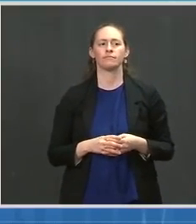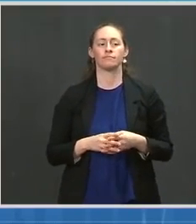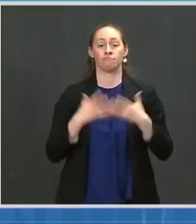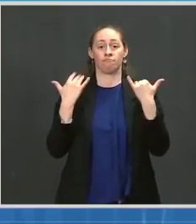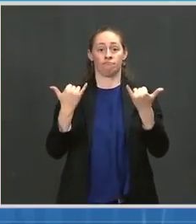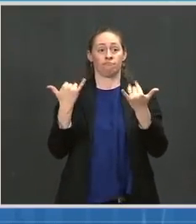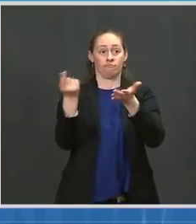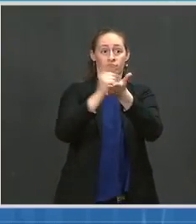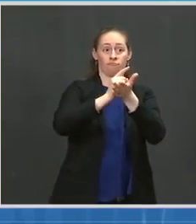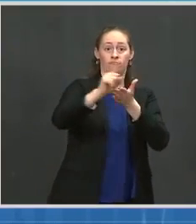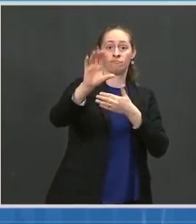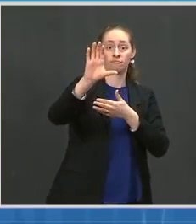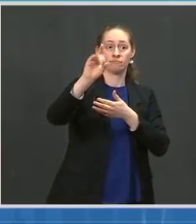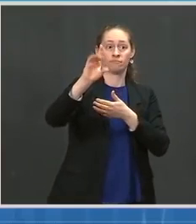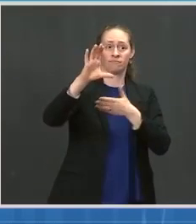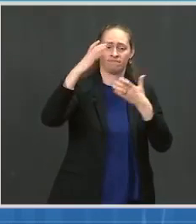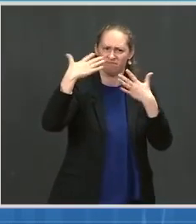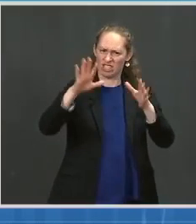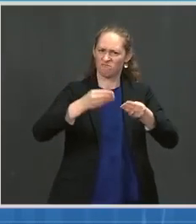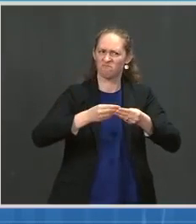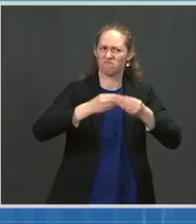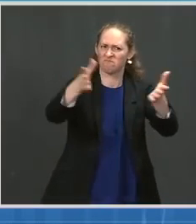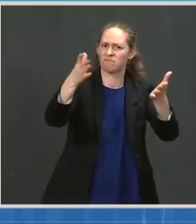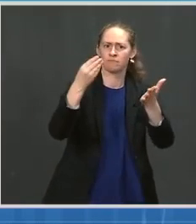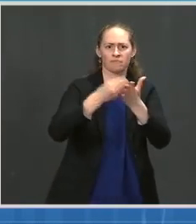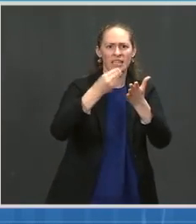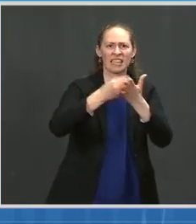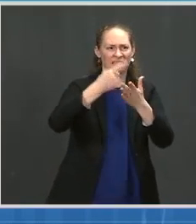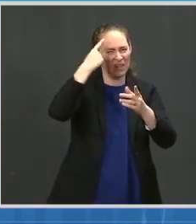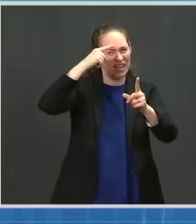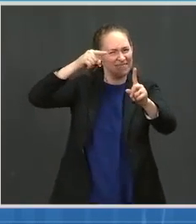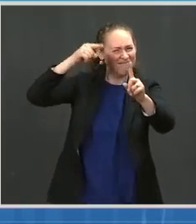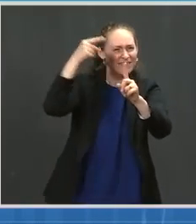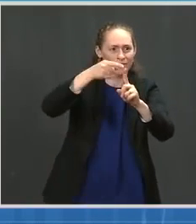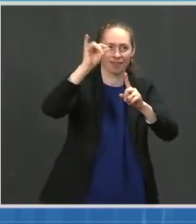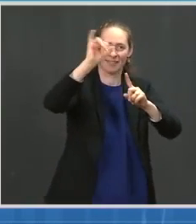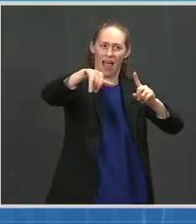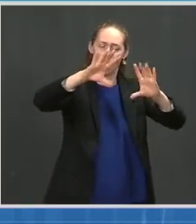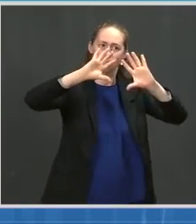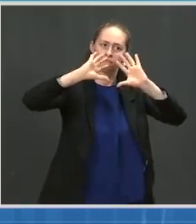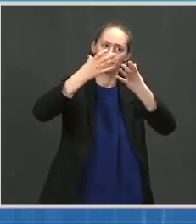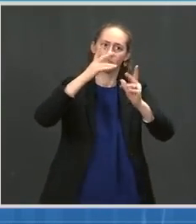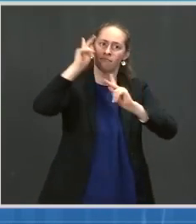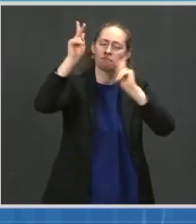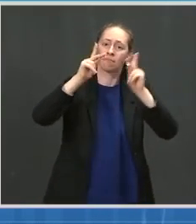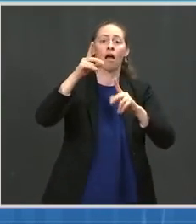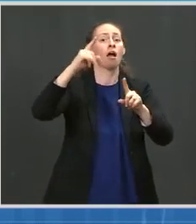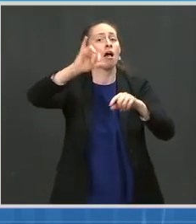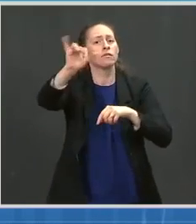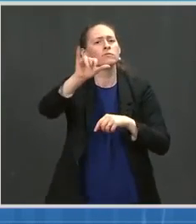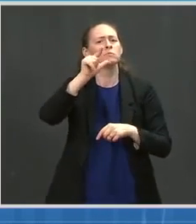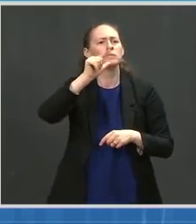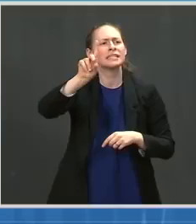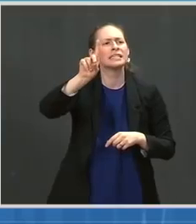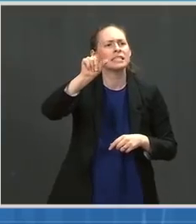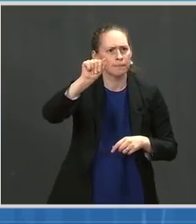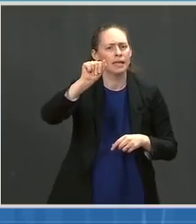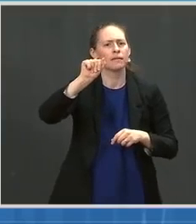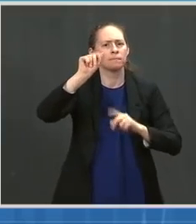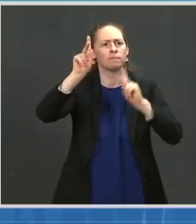states to reach, in fact, exactly those at-risk disabled elderly who are in their homes, reaching people who are homebound.